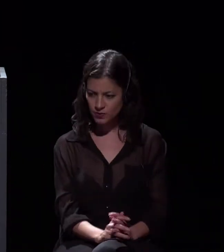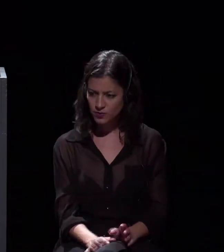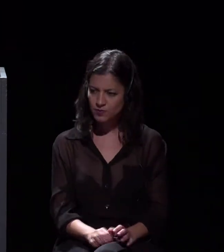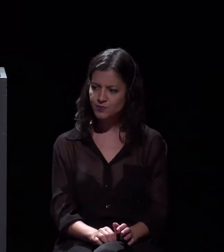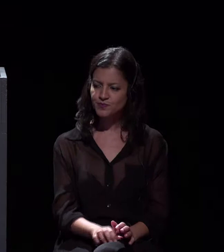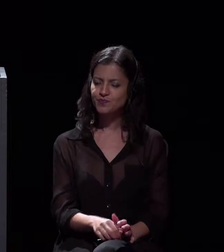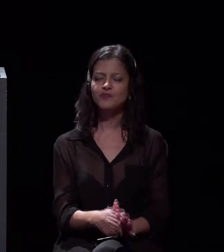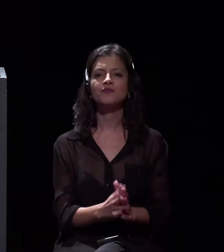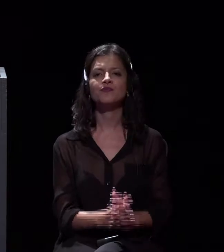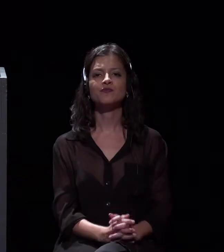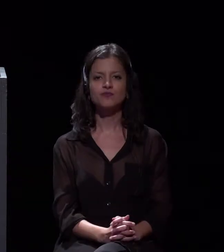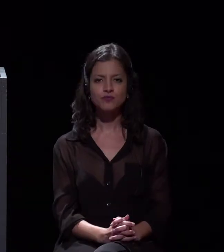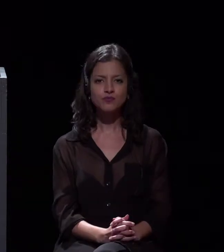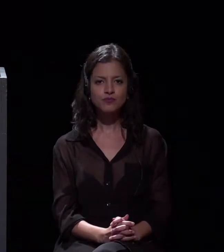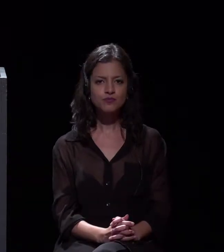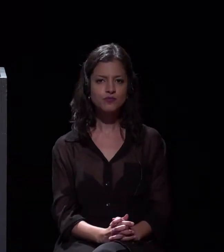for me, this